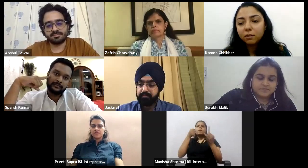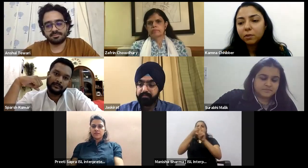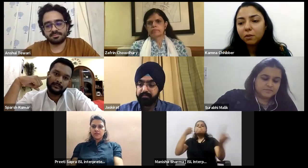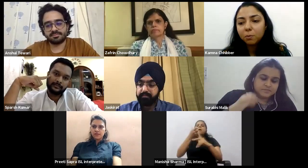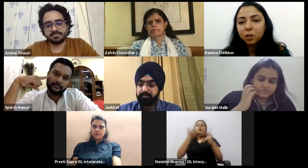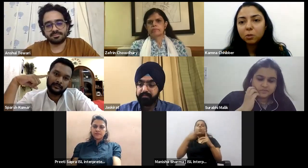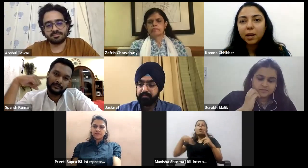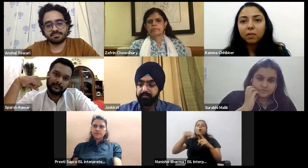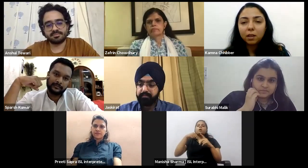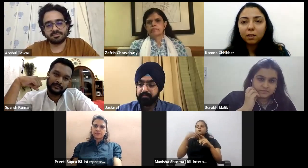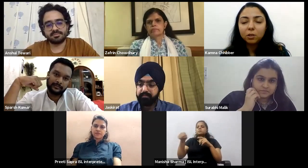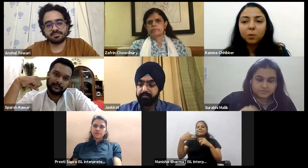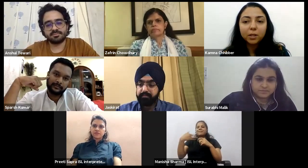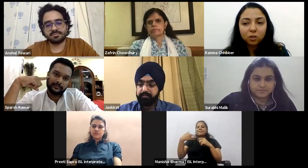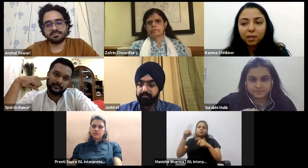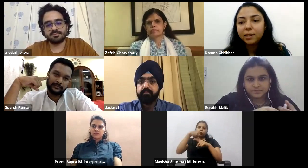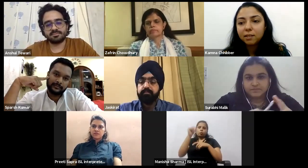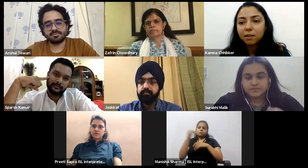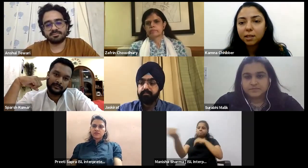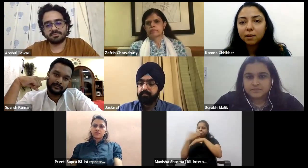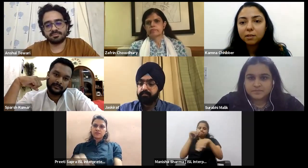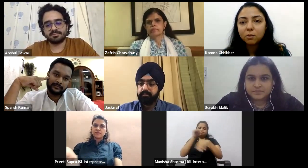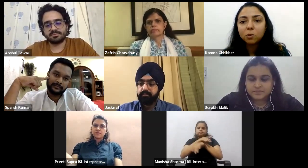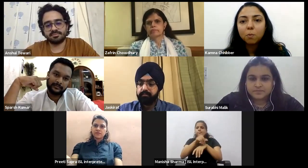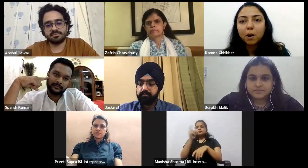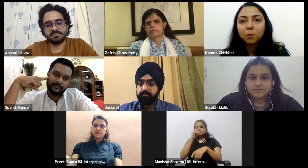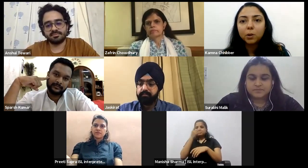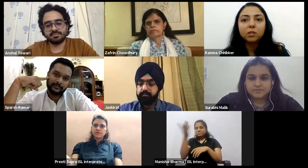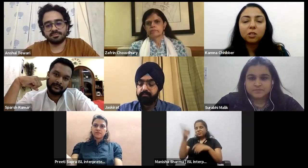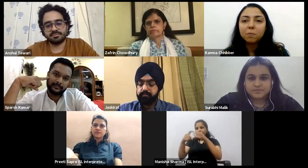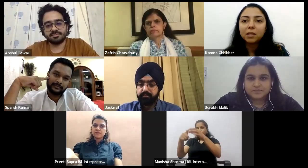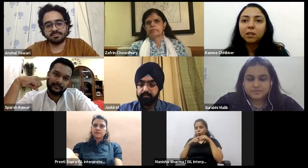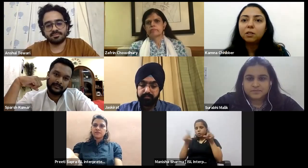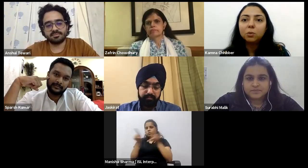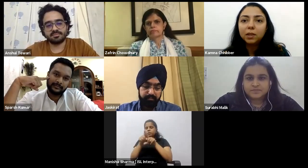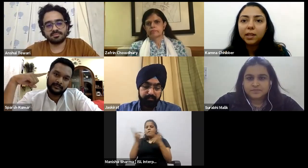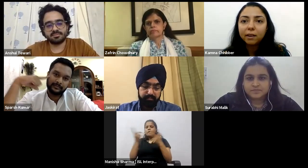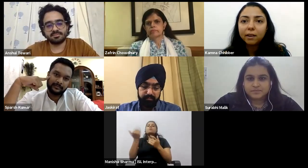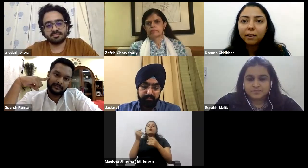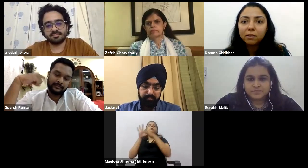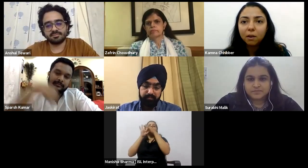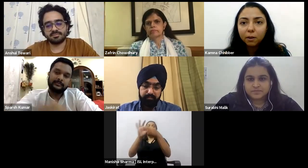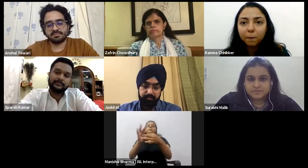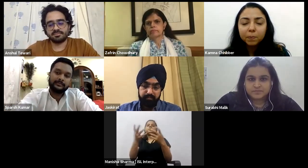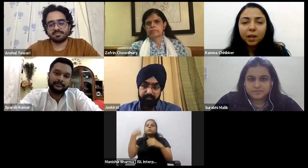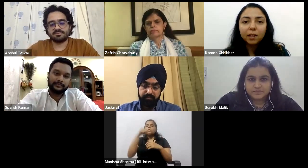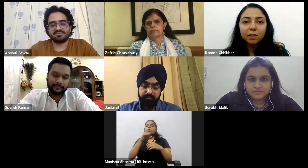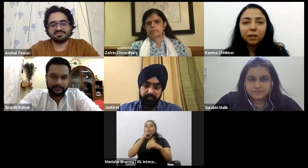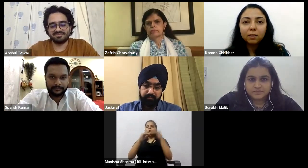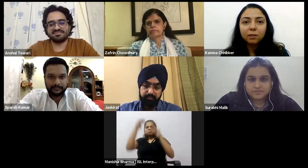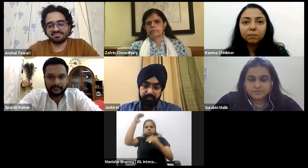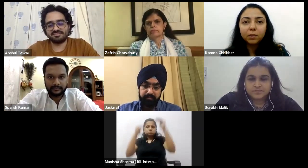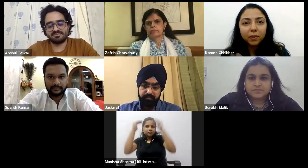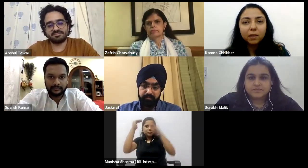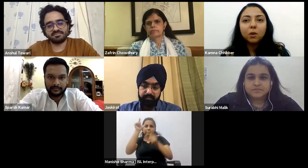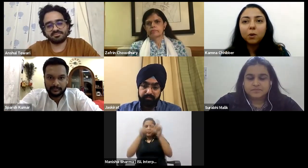particular information. But I think the question the lady is asking us is also about what can she specifically do with the adults around her. And I